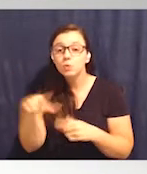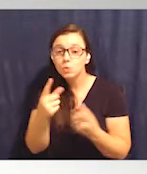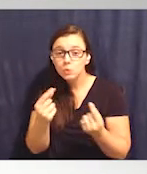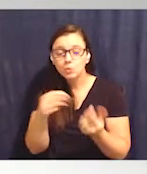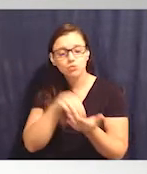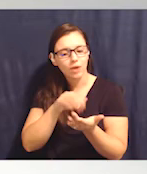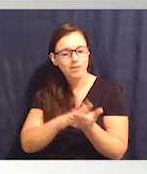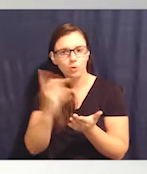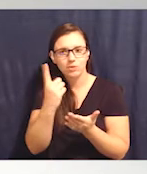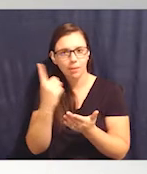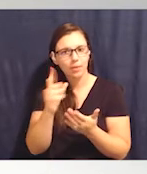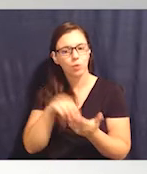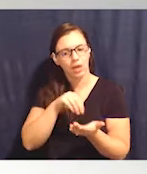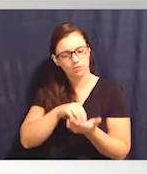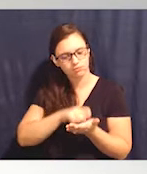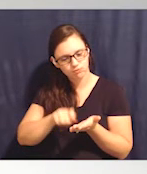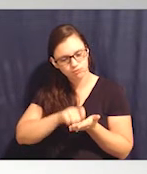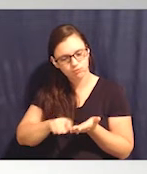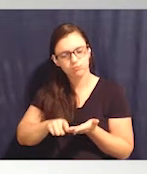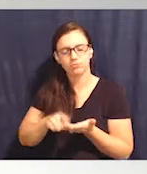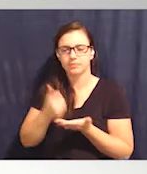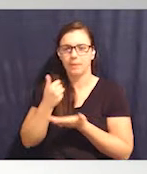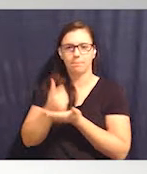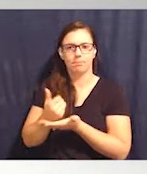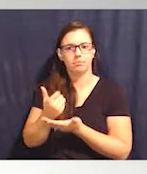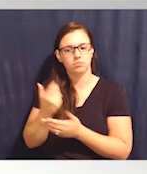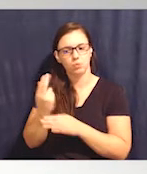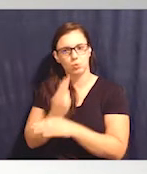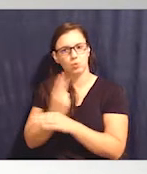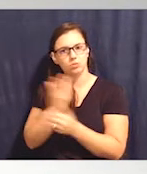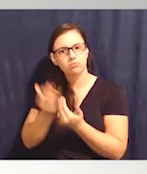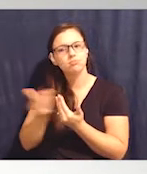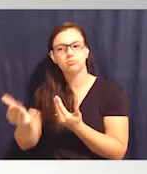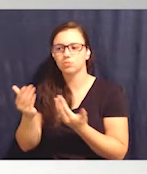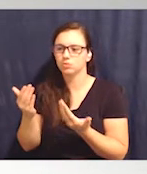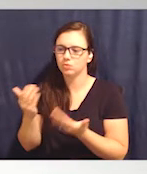use to help encourage independence with your child.